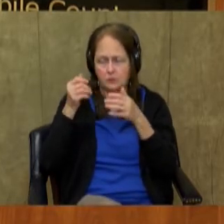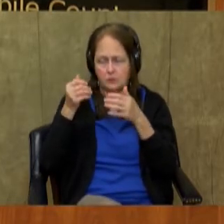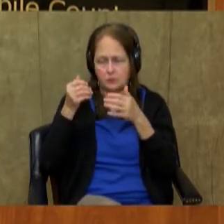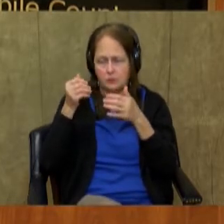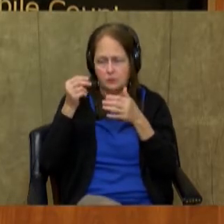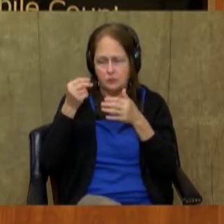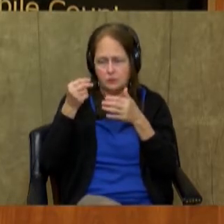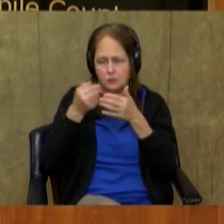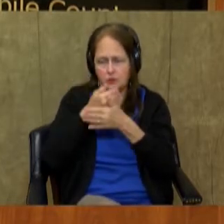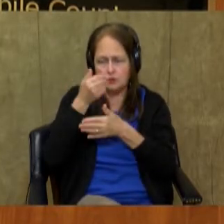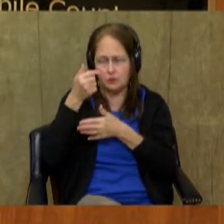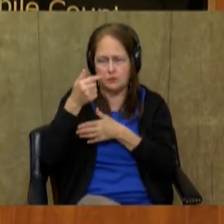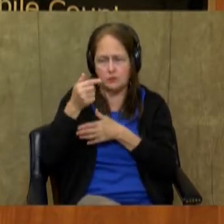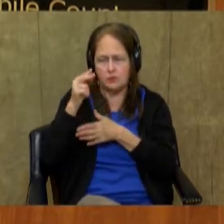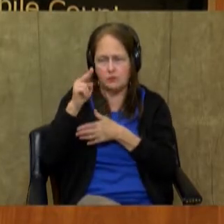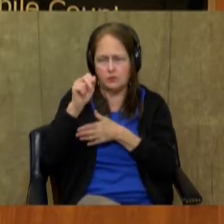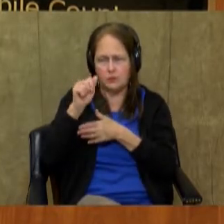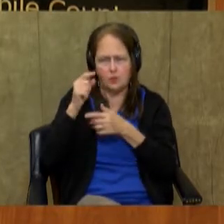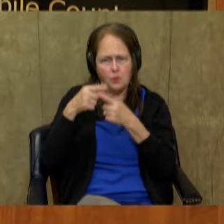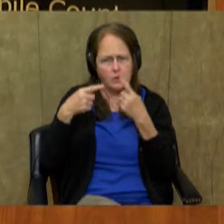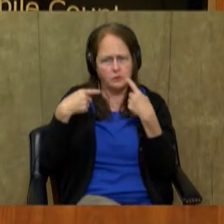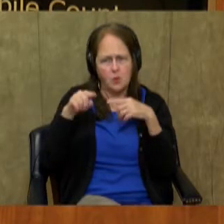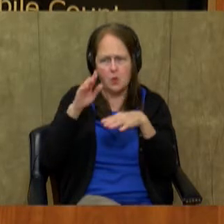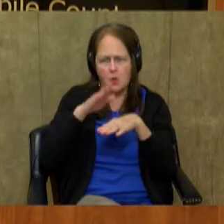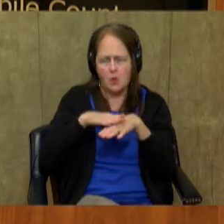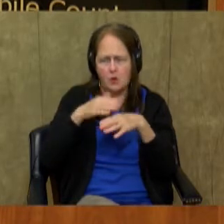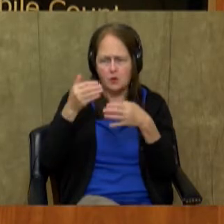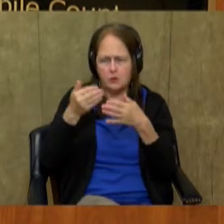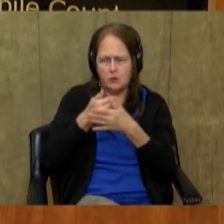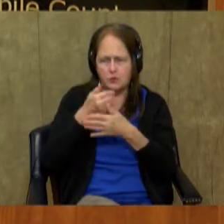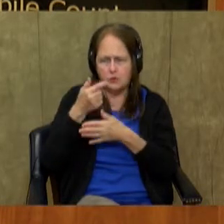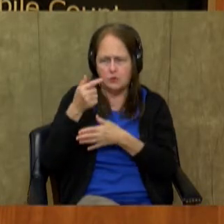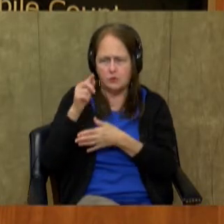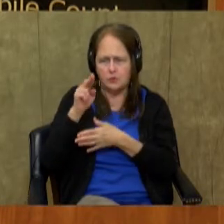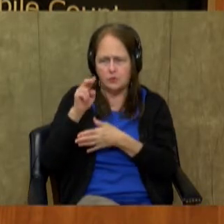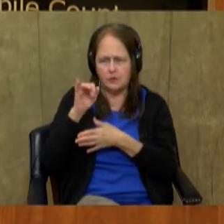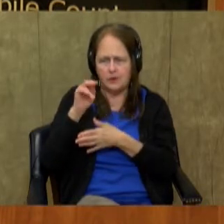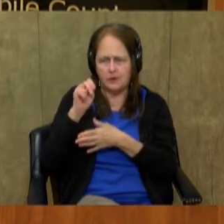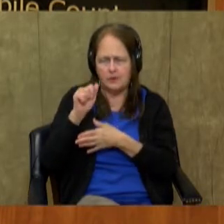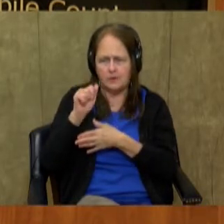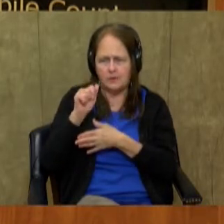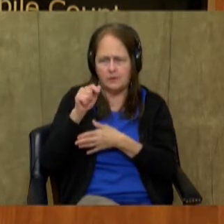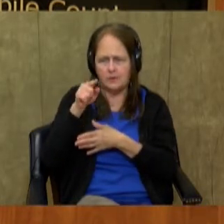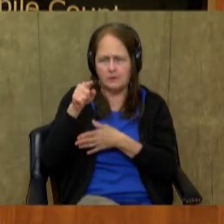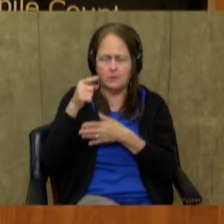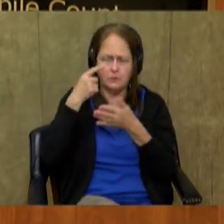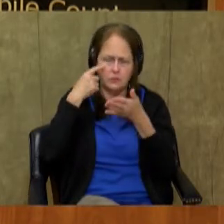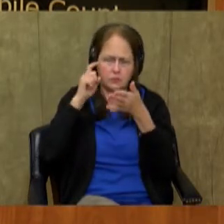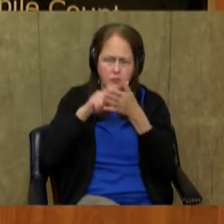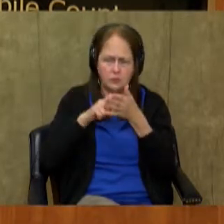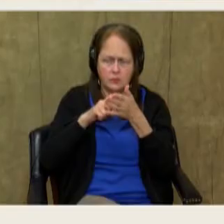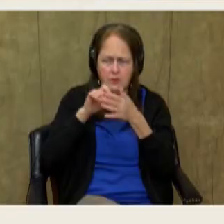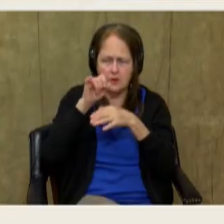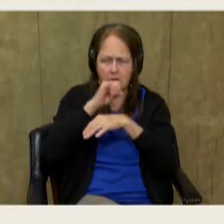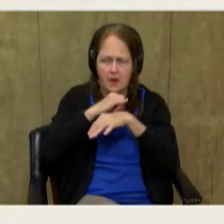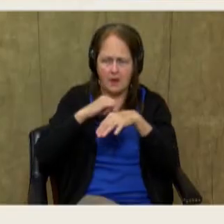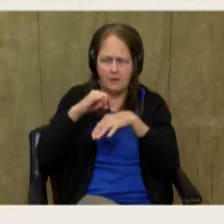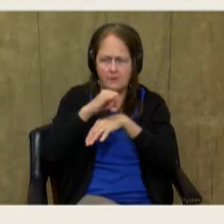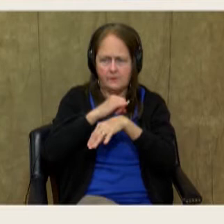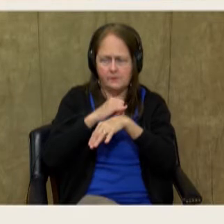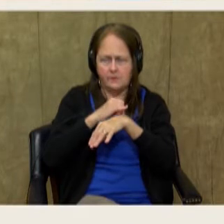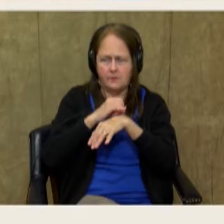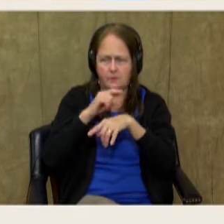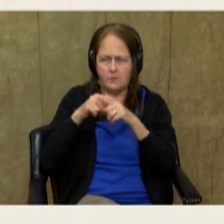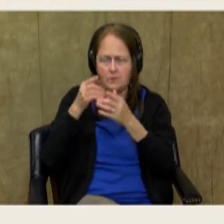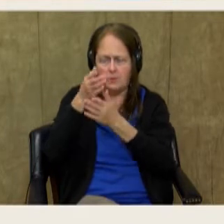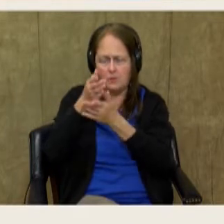Guinea. What was going on there? So let's look at it in closer detail. Notice that New Guinea is an island, but